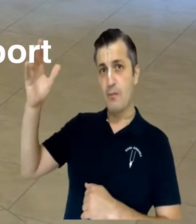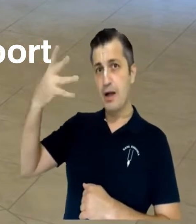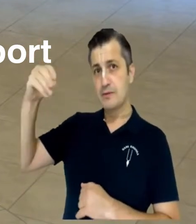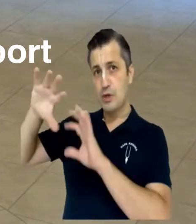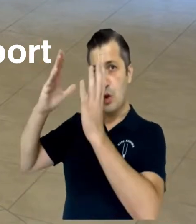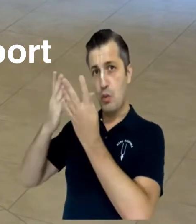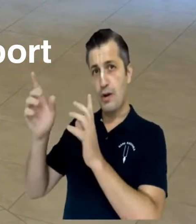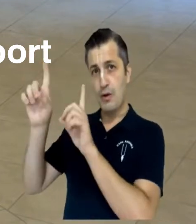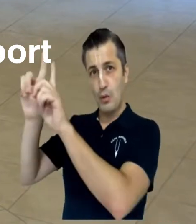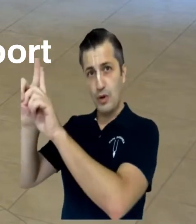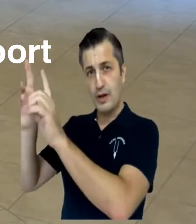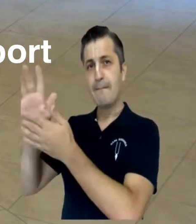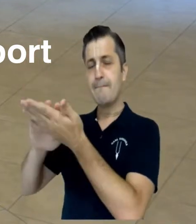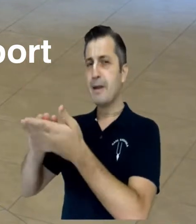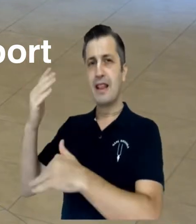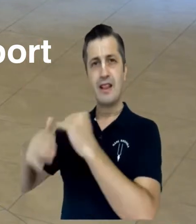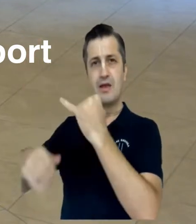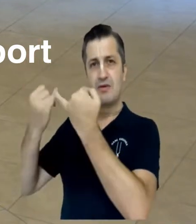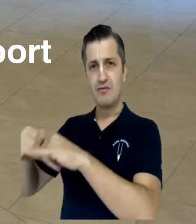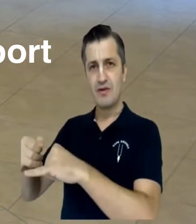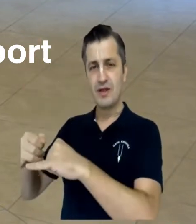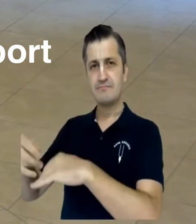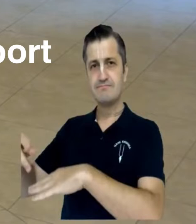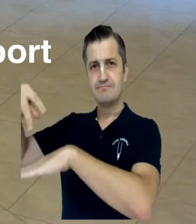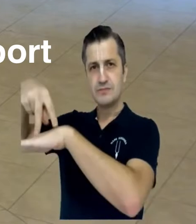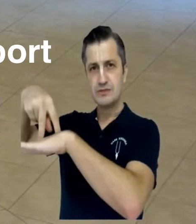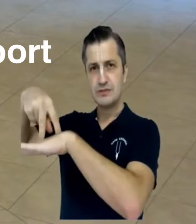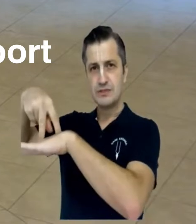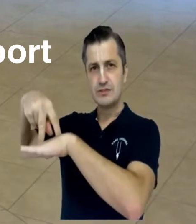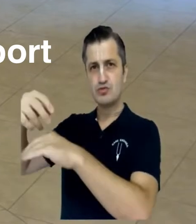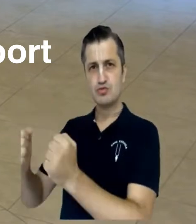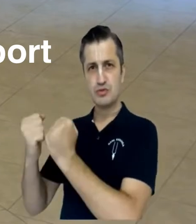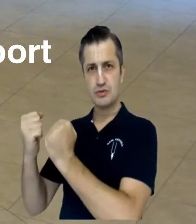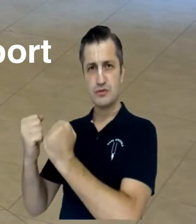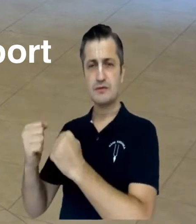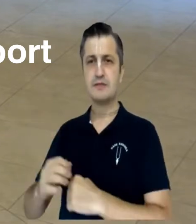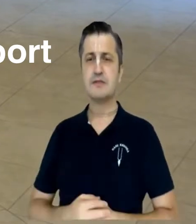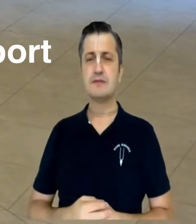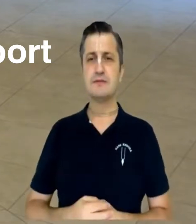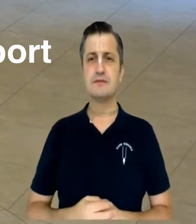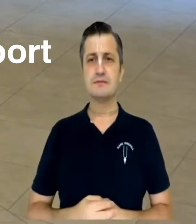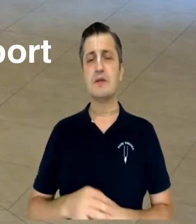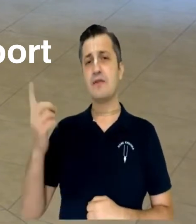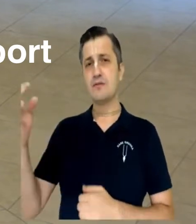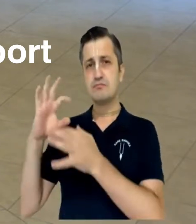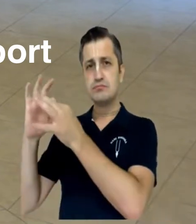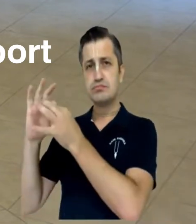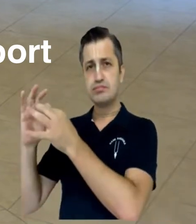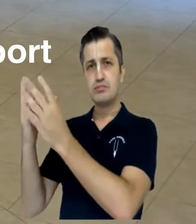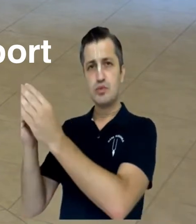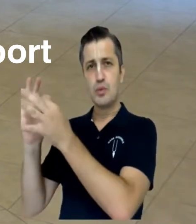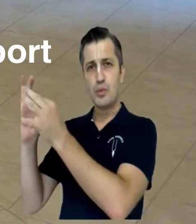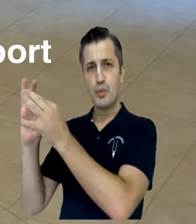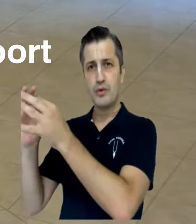have no individuality, but that there is no disunity. They are all agreeable to